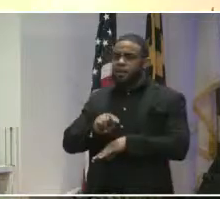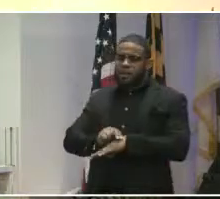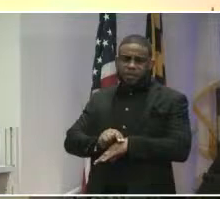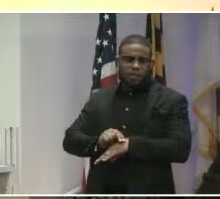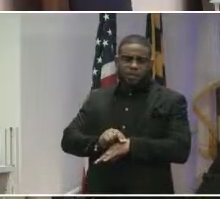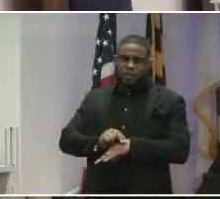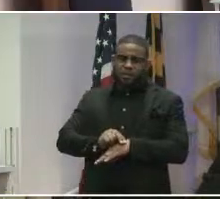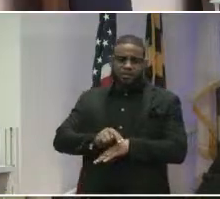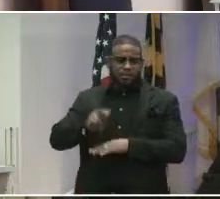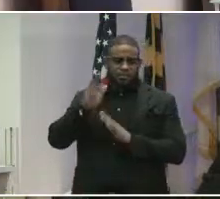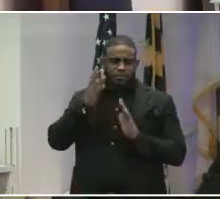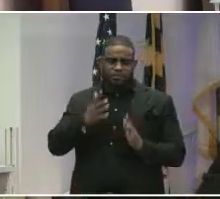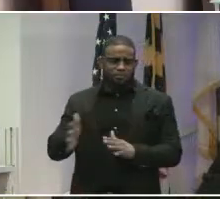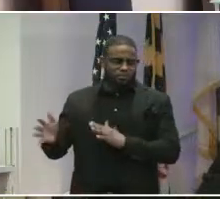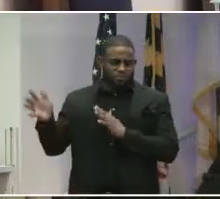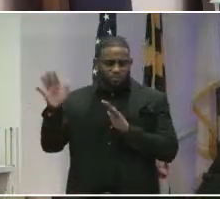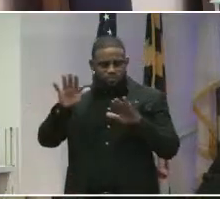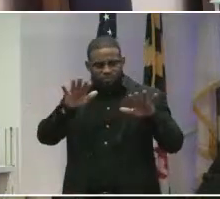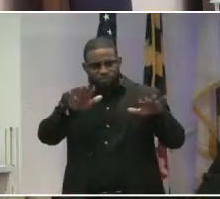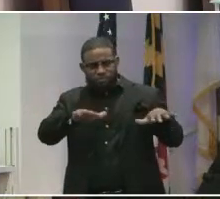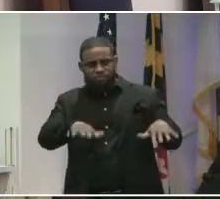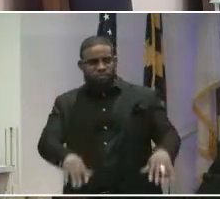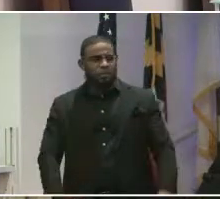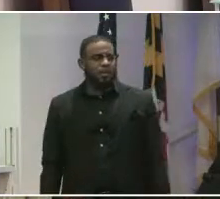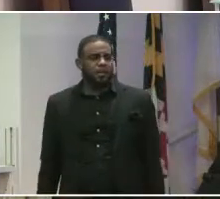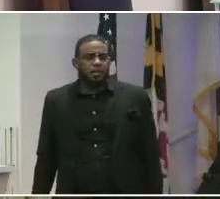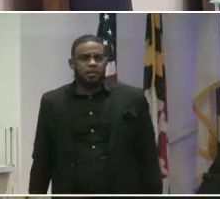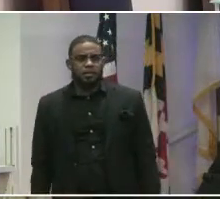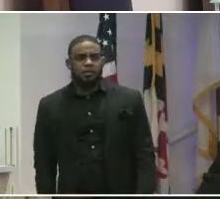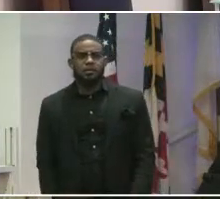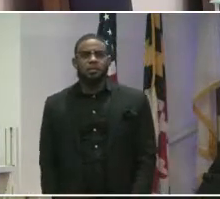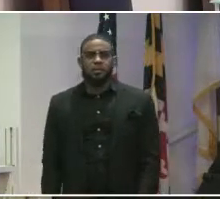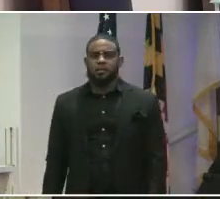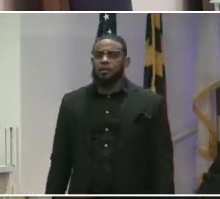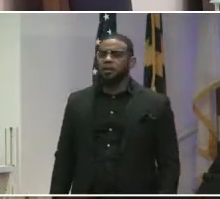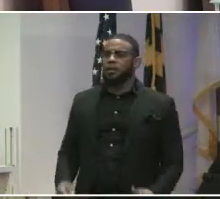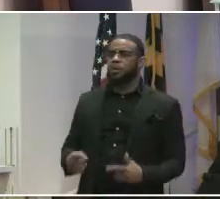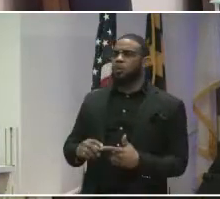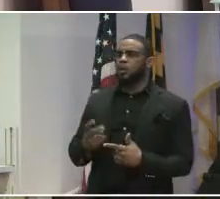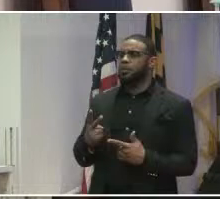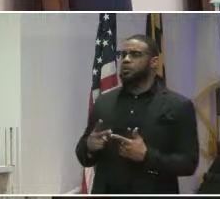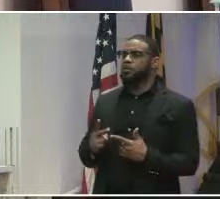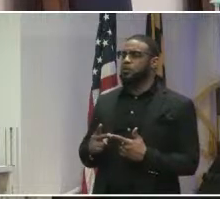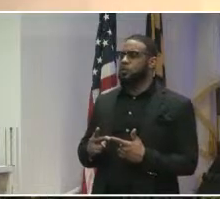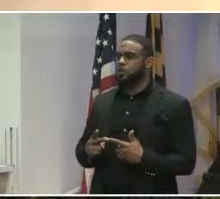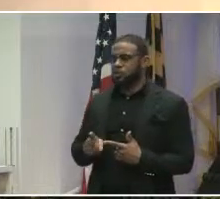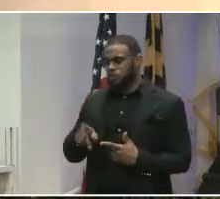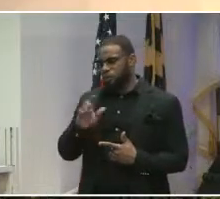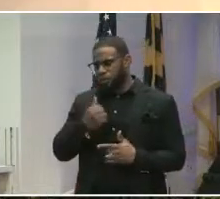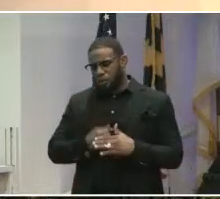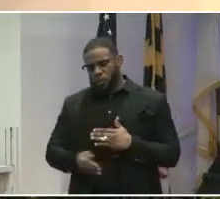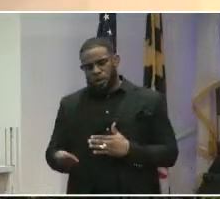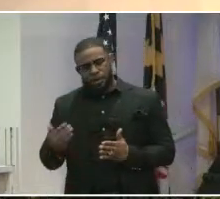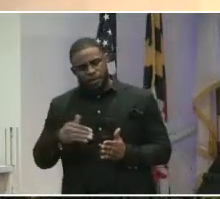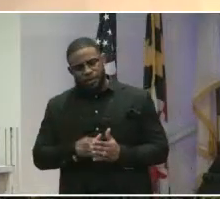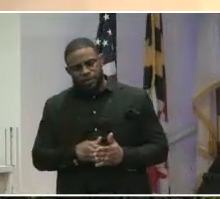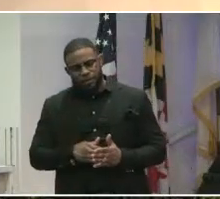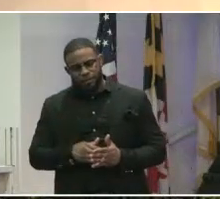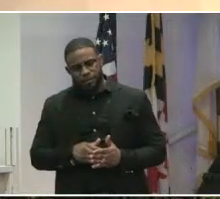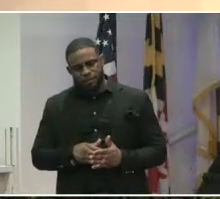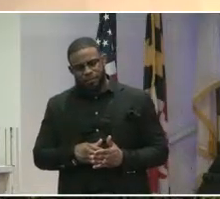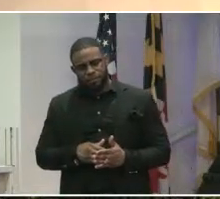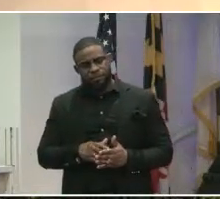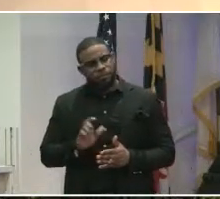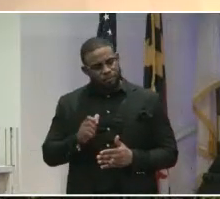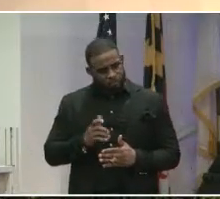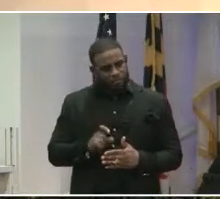your praise. Y'all can take your seats. Point number two, you must be born again.